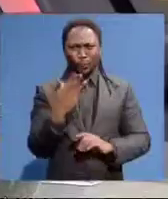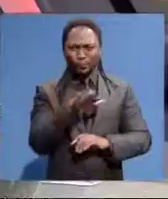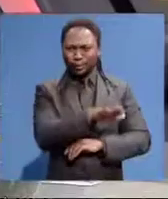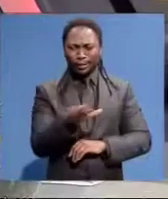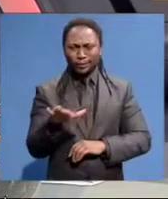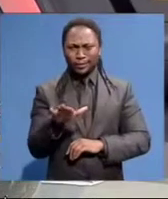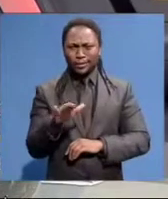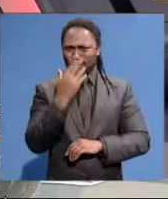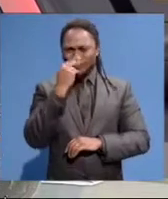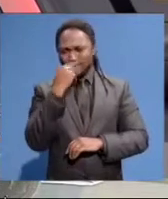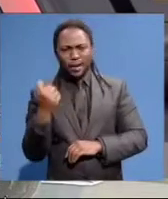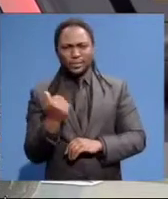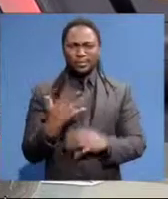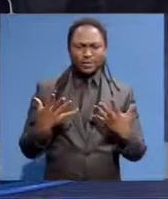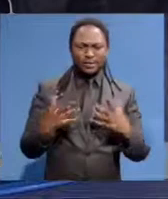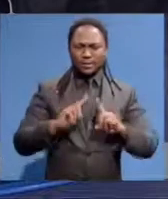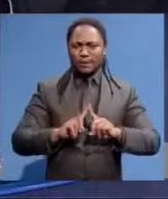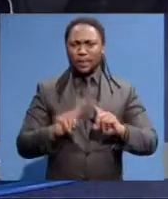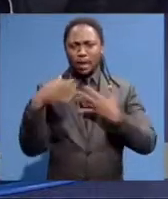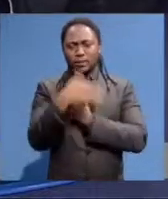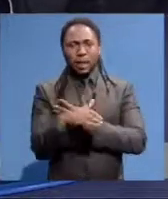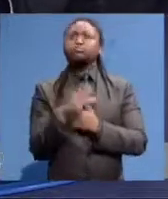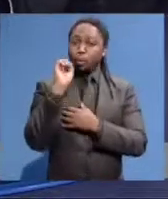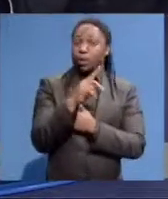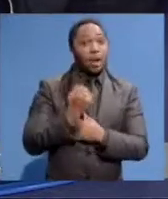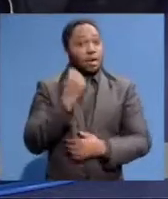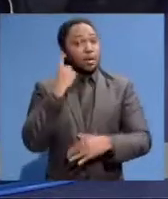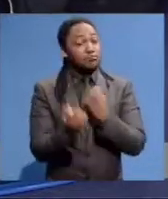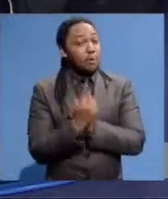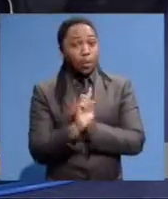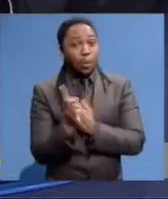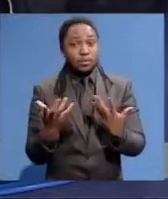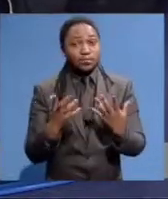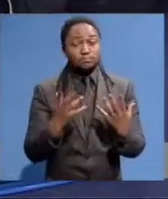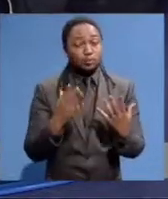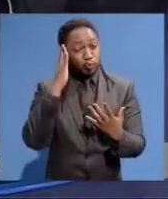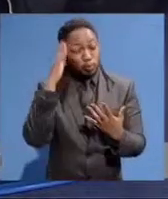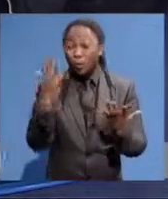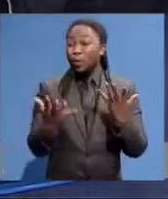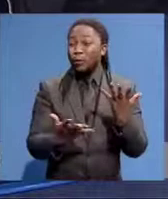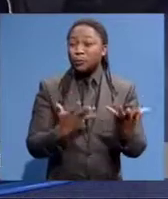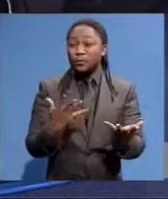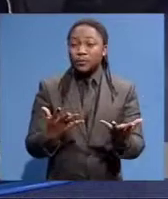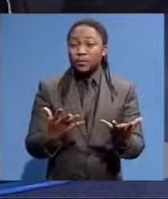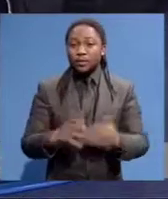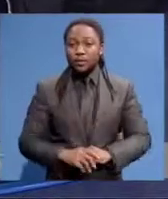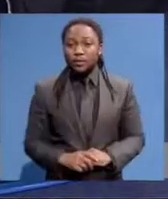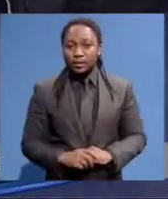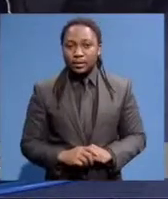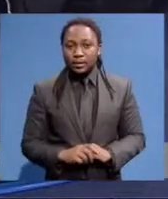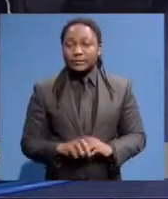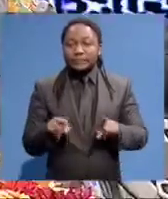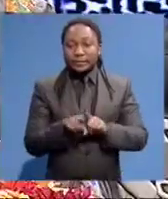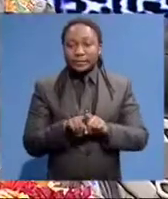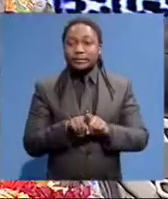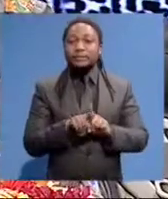having fun. I mean, we ended up having fun, but we understood actually what was happening, you know. I mean, what Mamisi was saying right